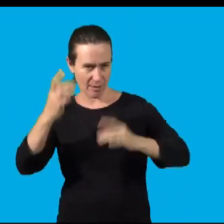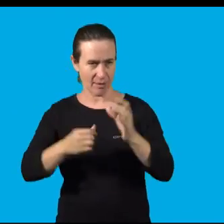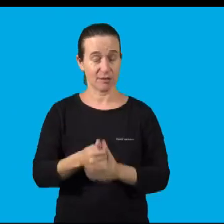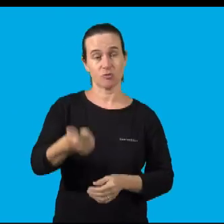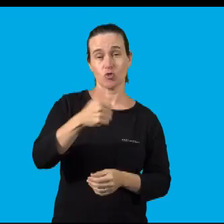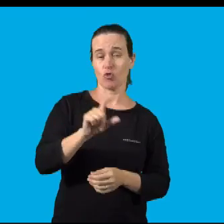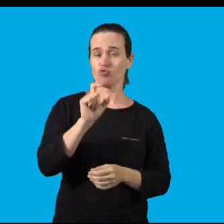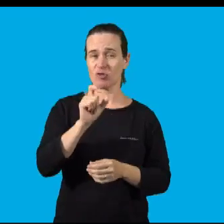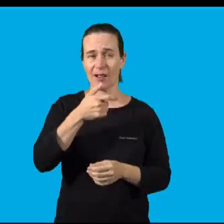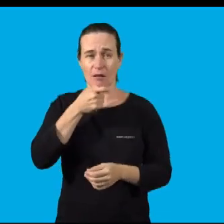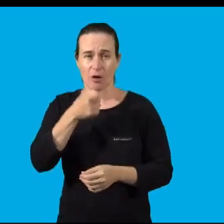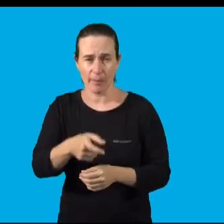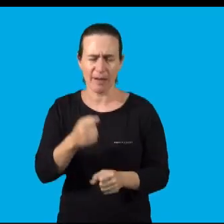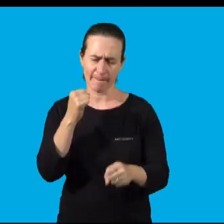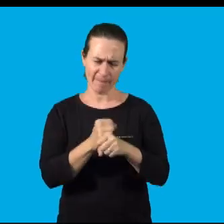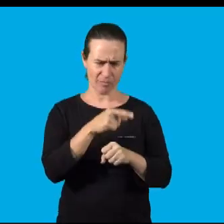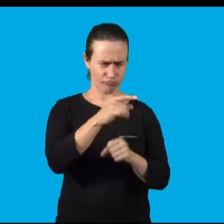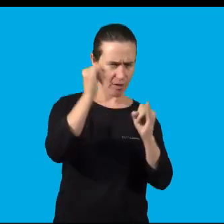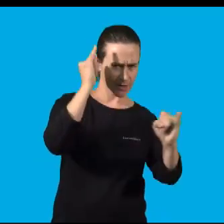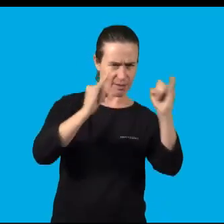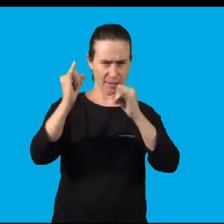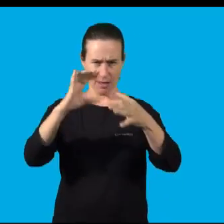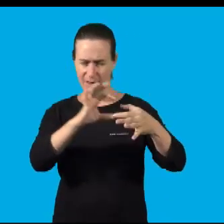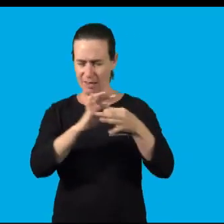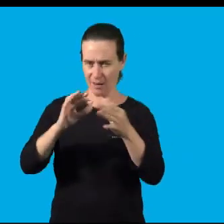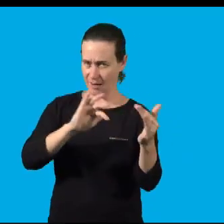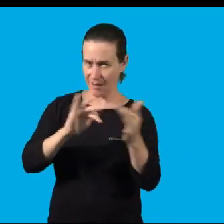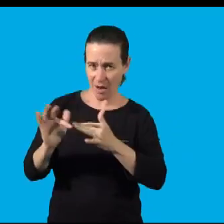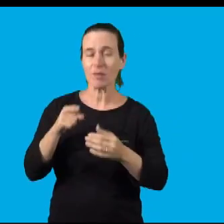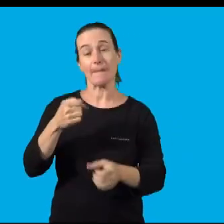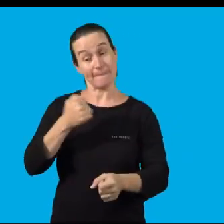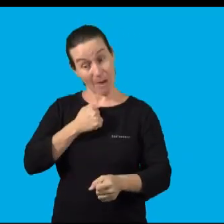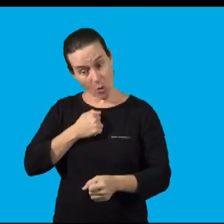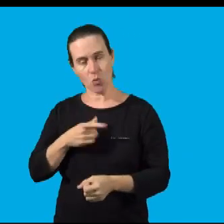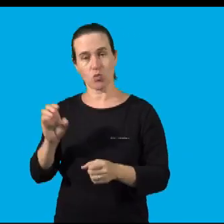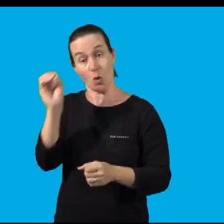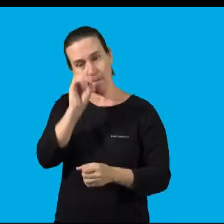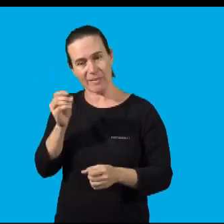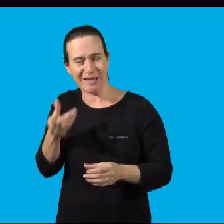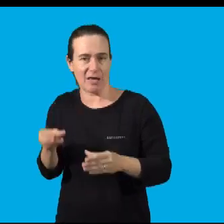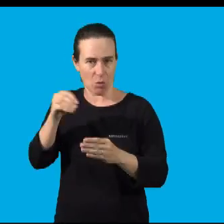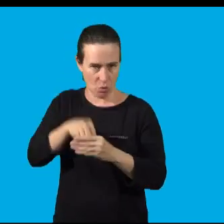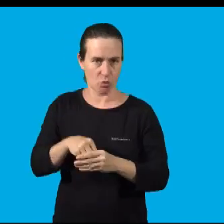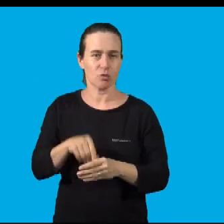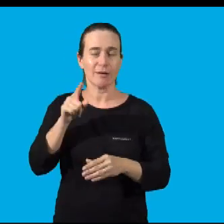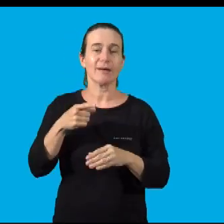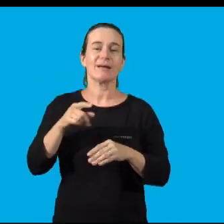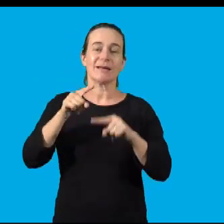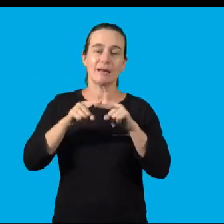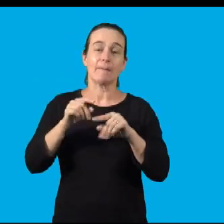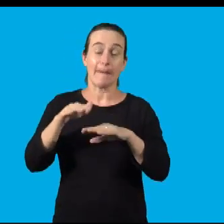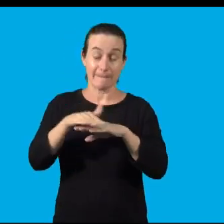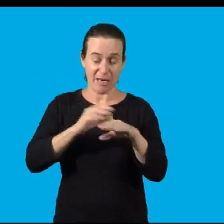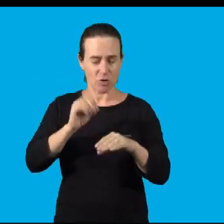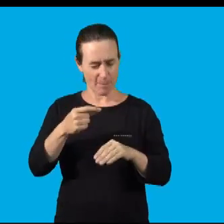Critically comment, to make logical connections and offer your own perspective based on a